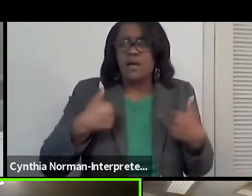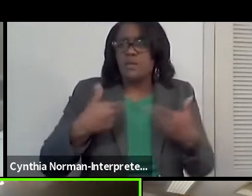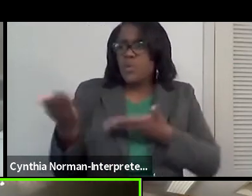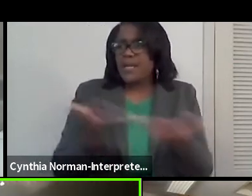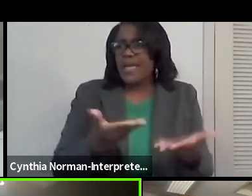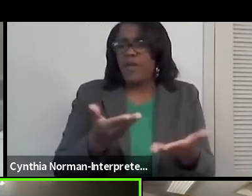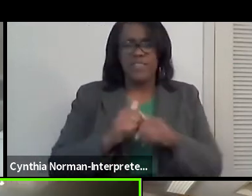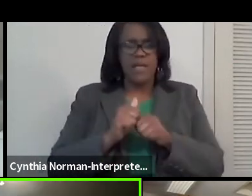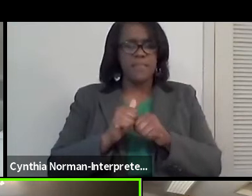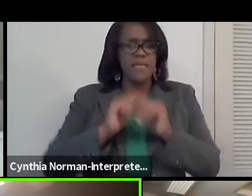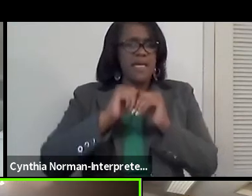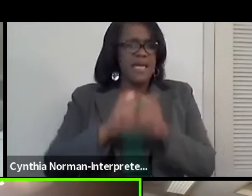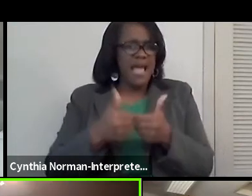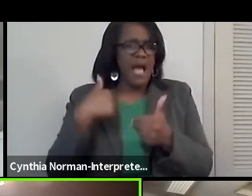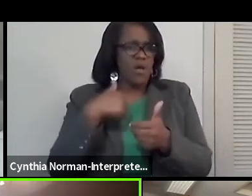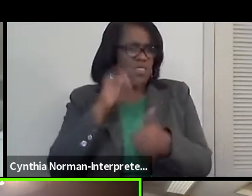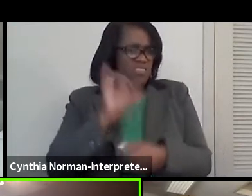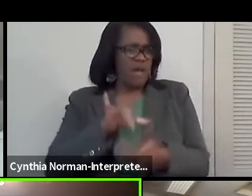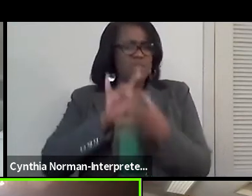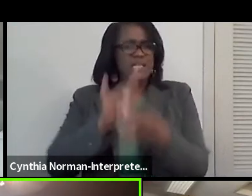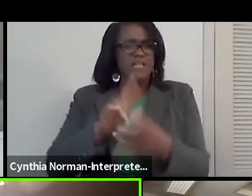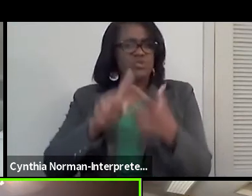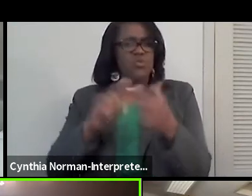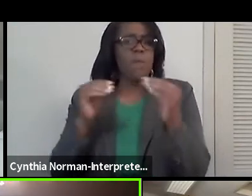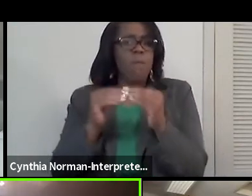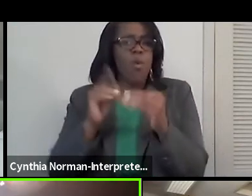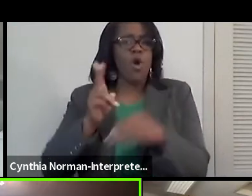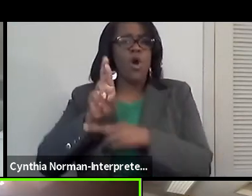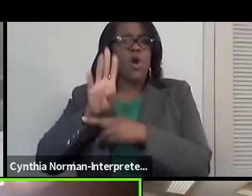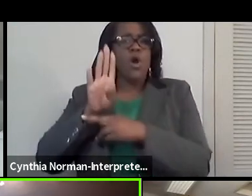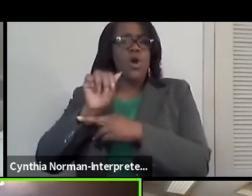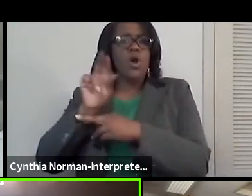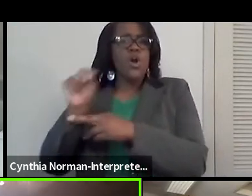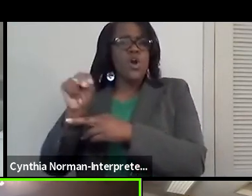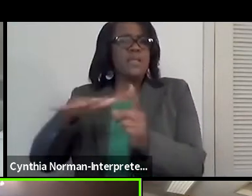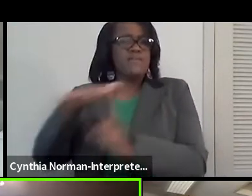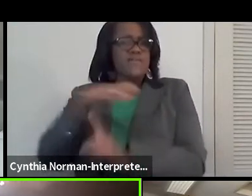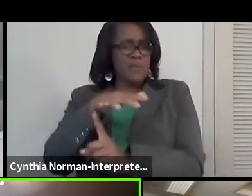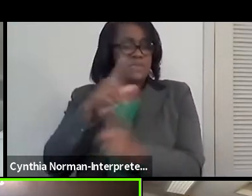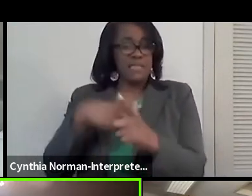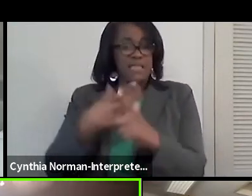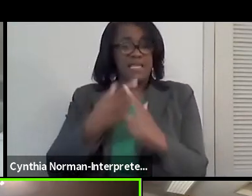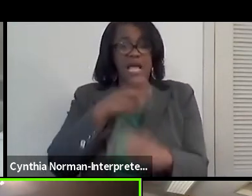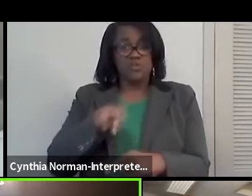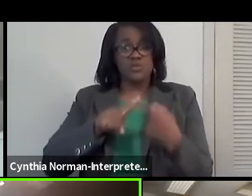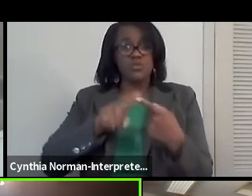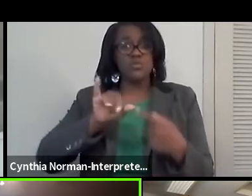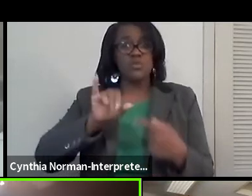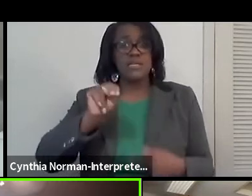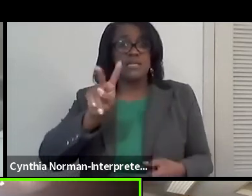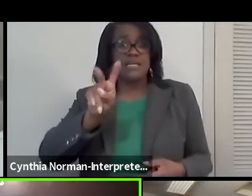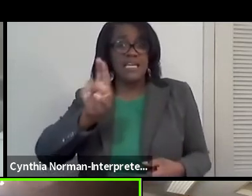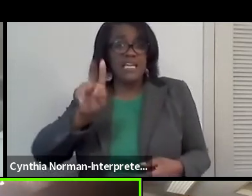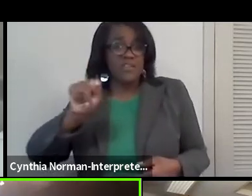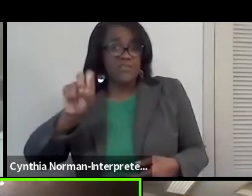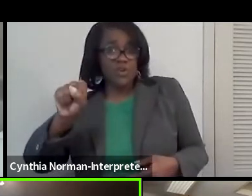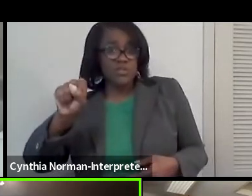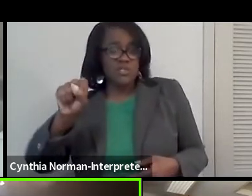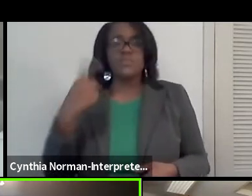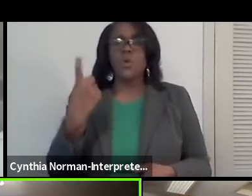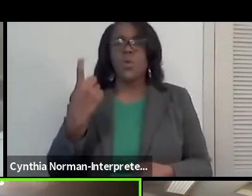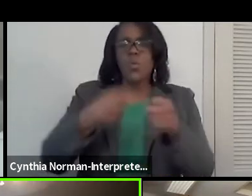to more urbanized environments. From then on, I moved into inverts. And I spent about a